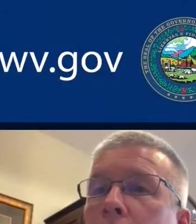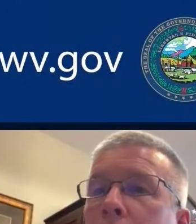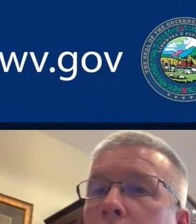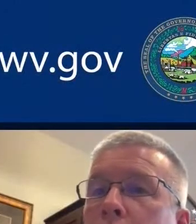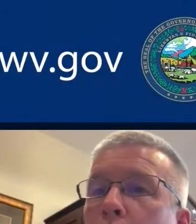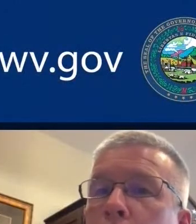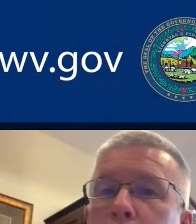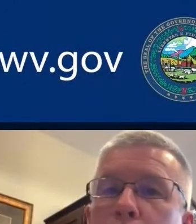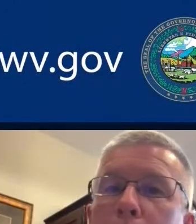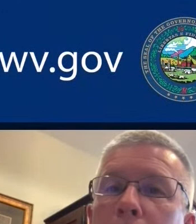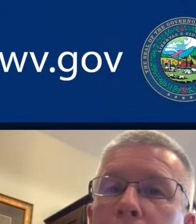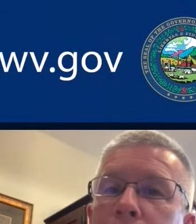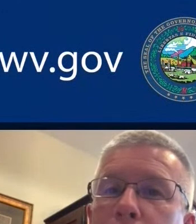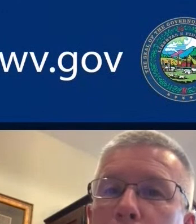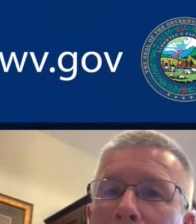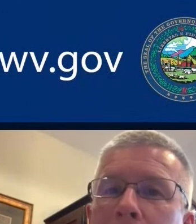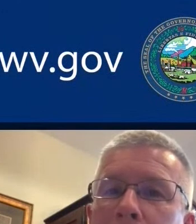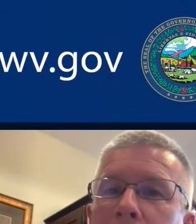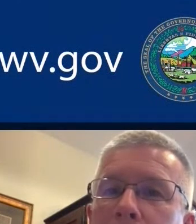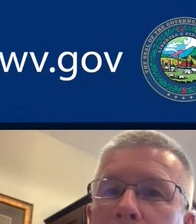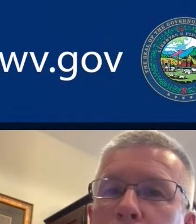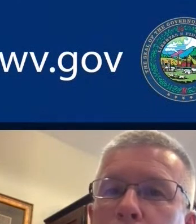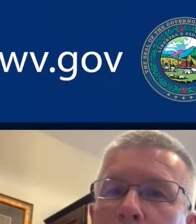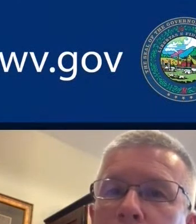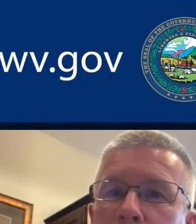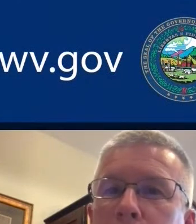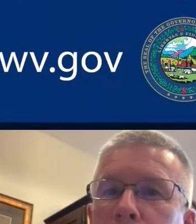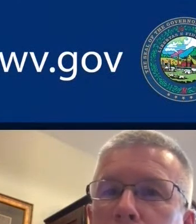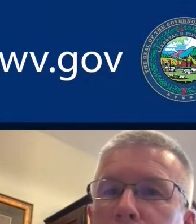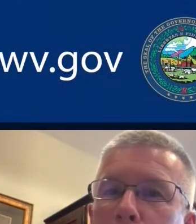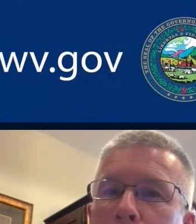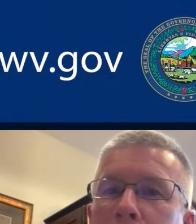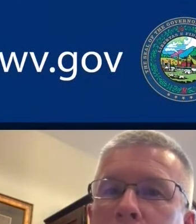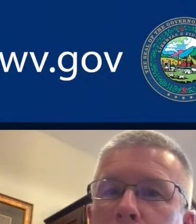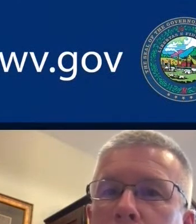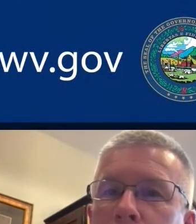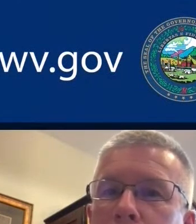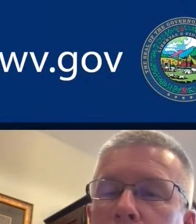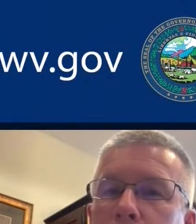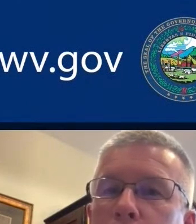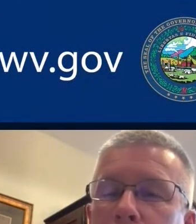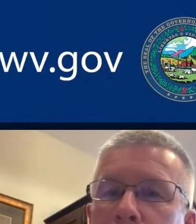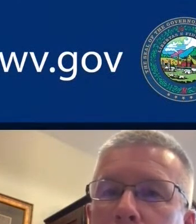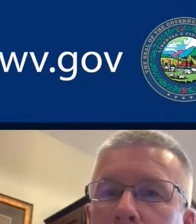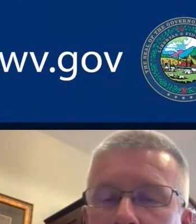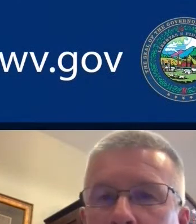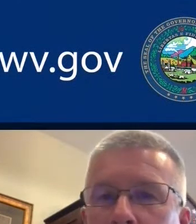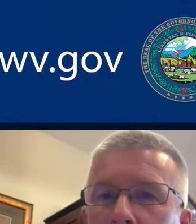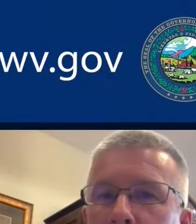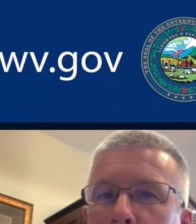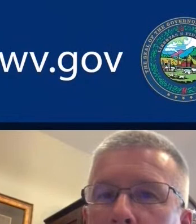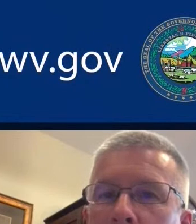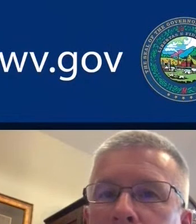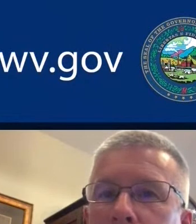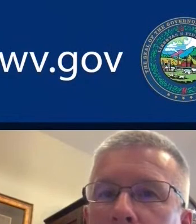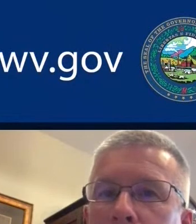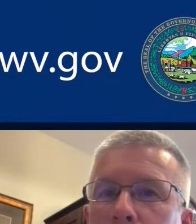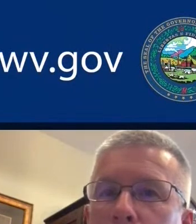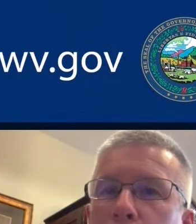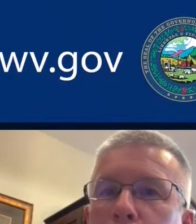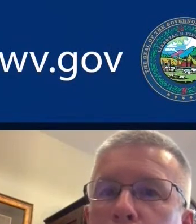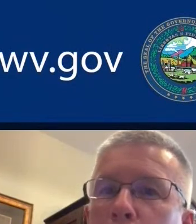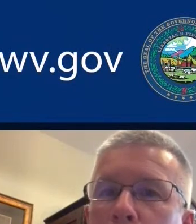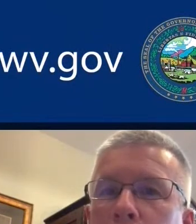data. So this will be filled back out as you have seen it in the past related to the various demographic